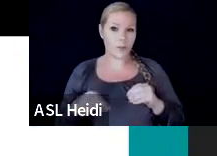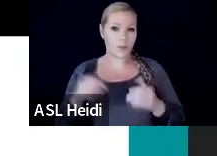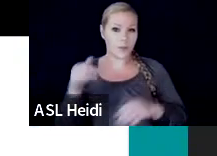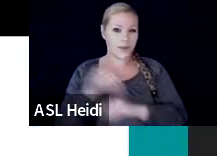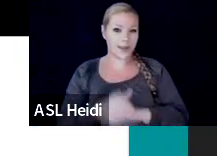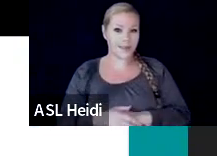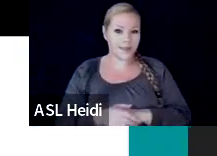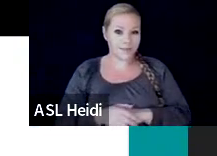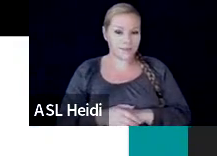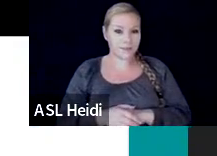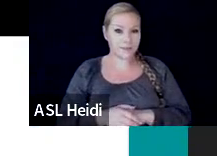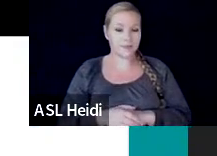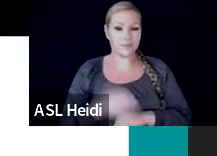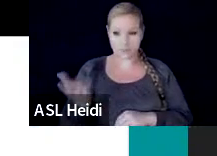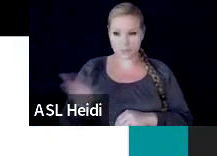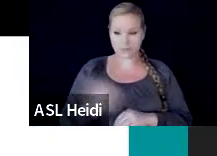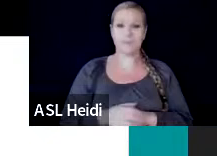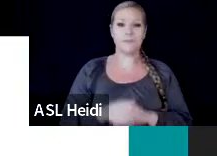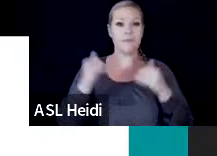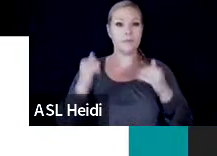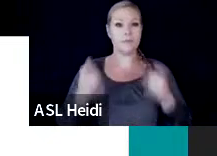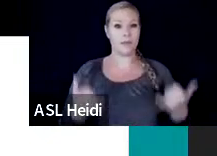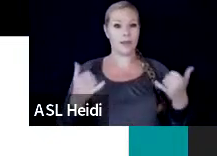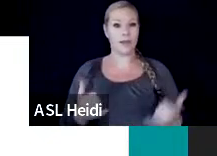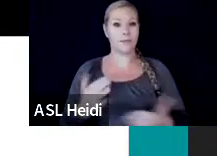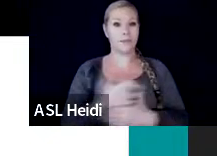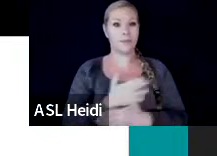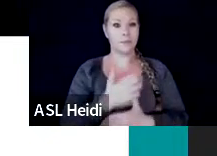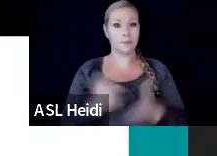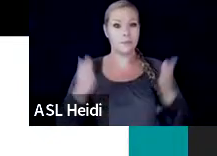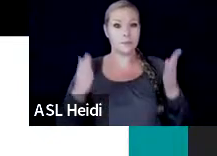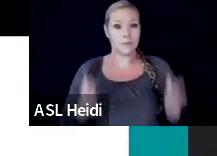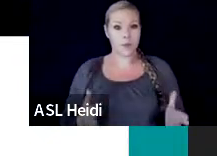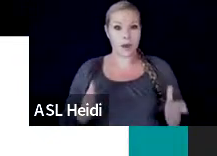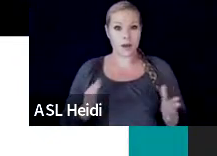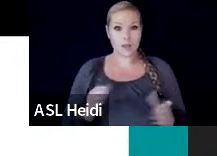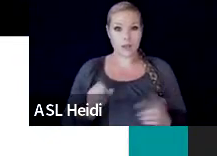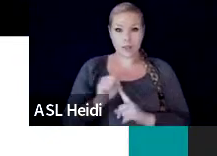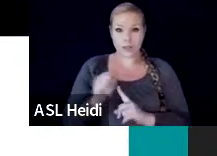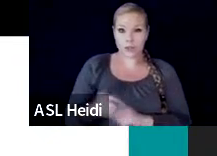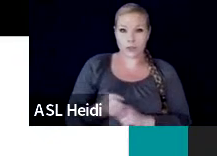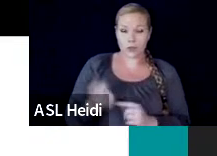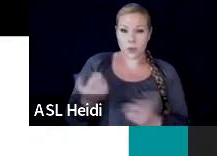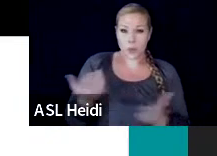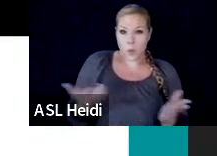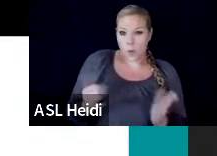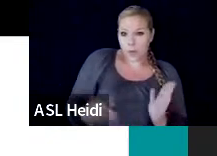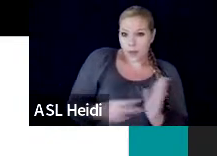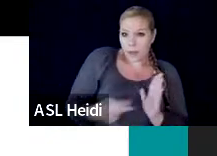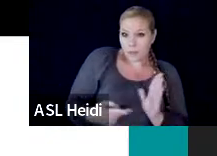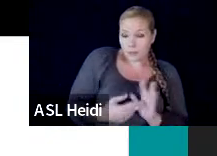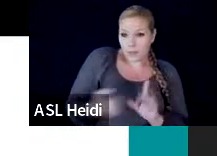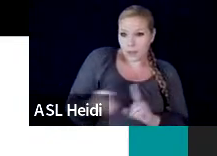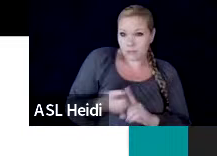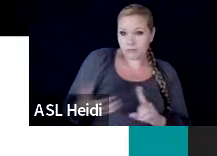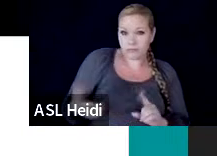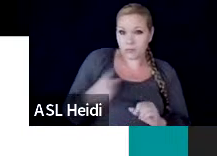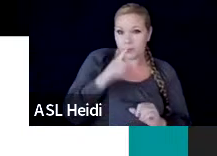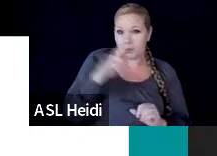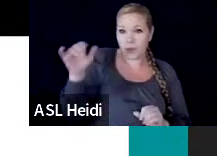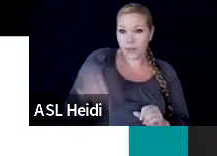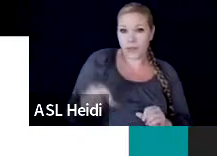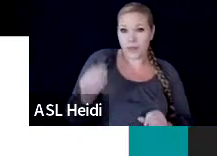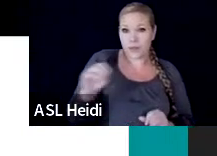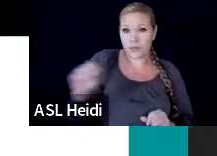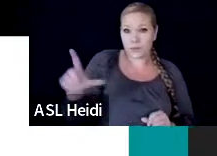So the partner conditions, taking a step back for a minute, what they really are is they were a tool that was set up